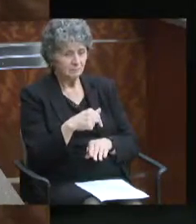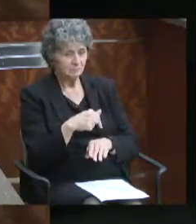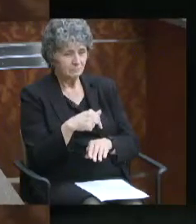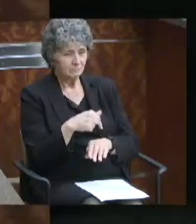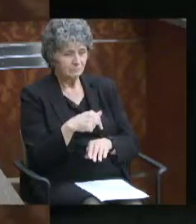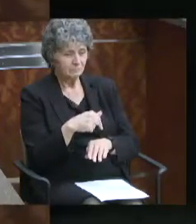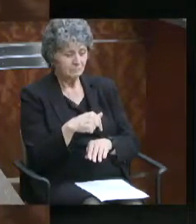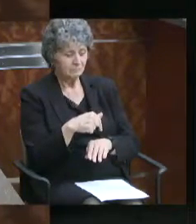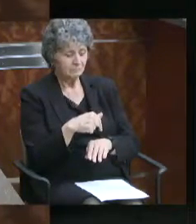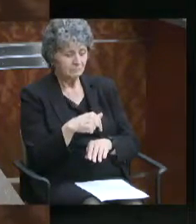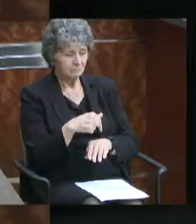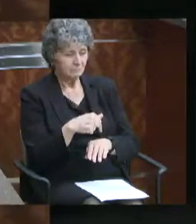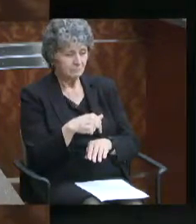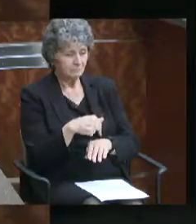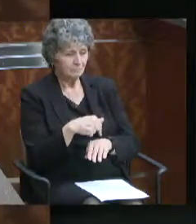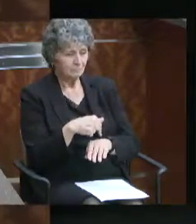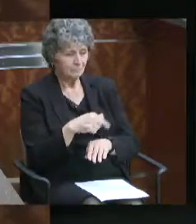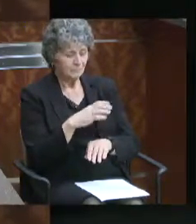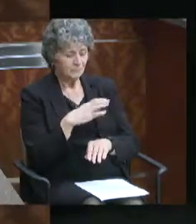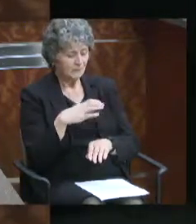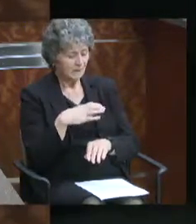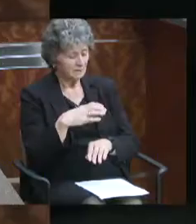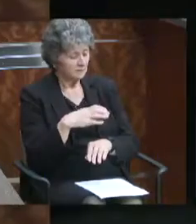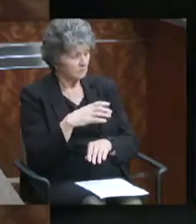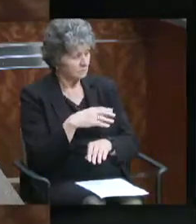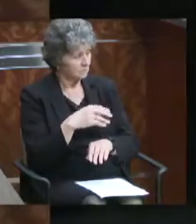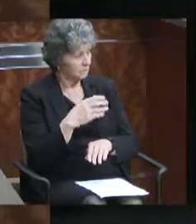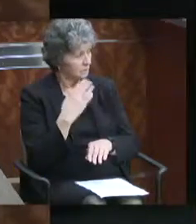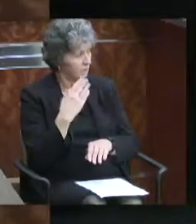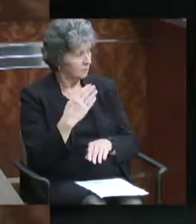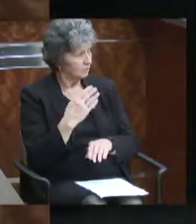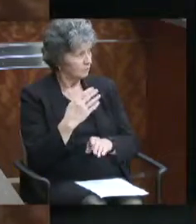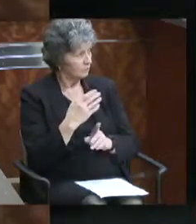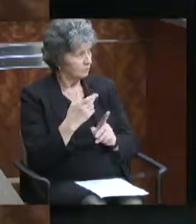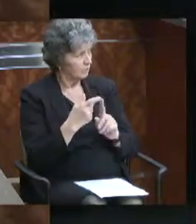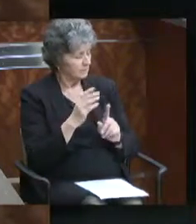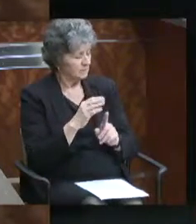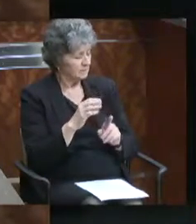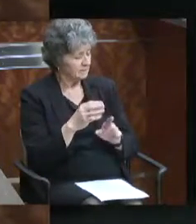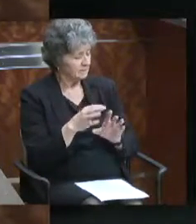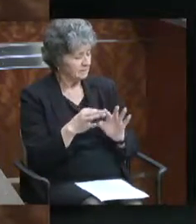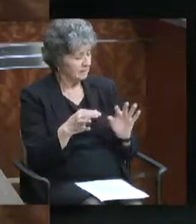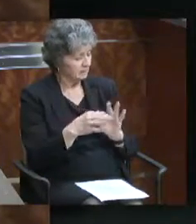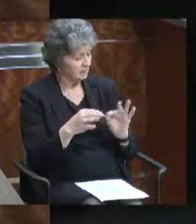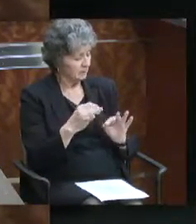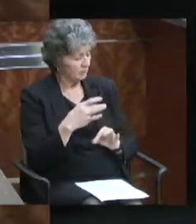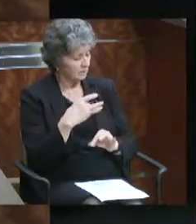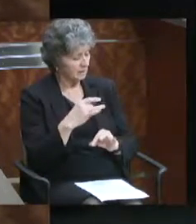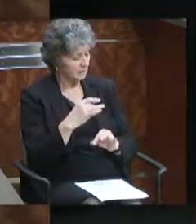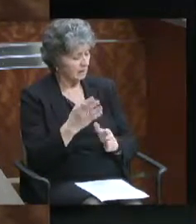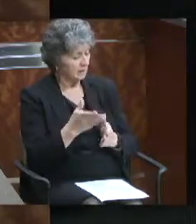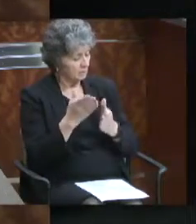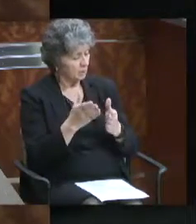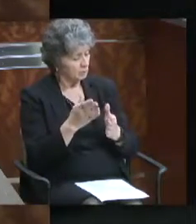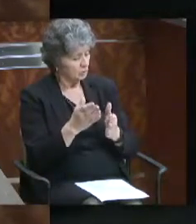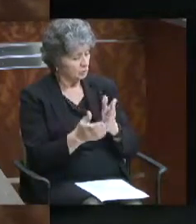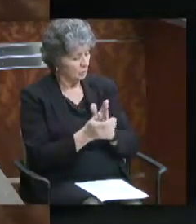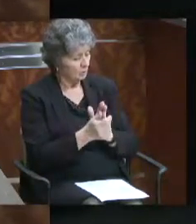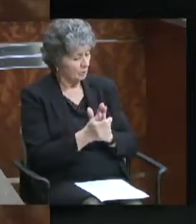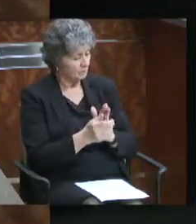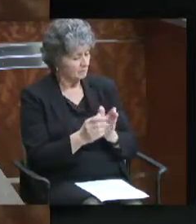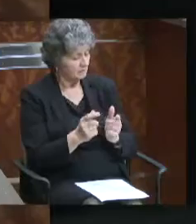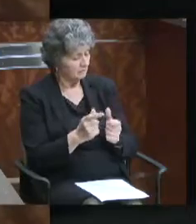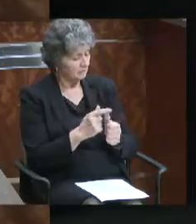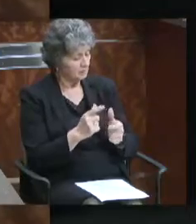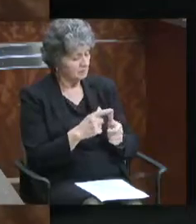as you've noted from Mr. Shea's statement, I'd like to have a motion to amend first and then a motion to grant. Mr.